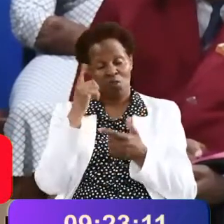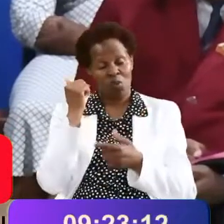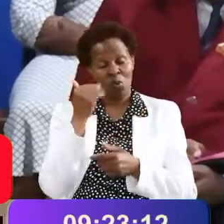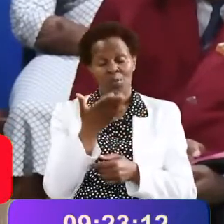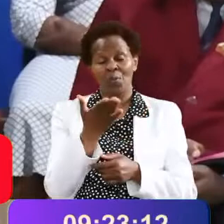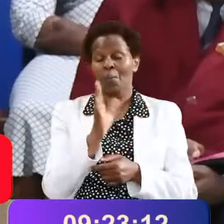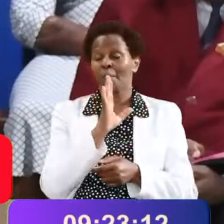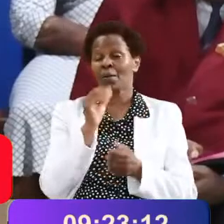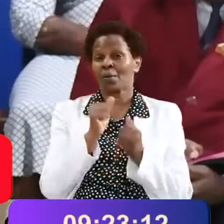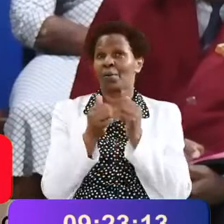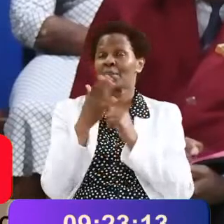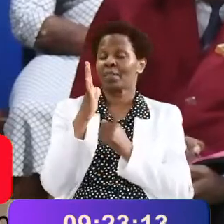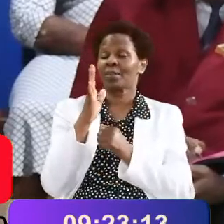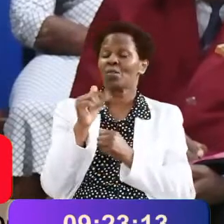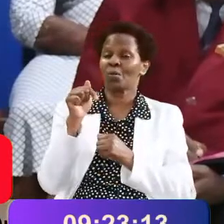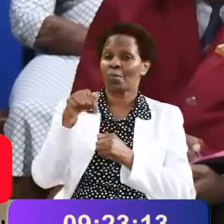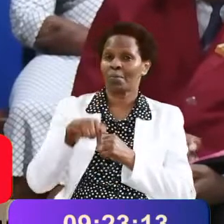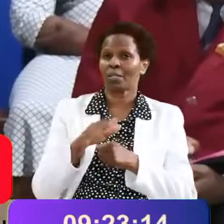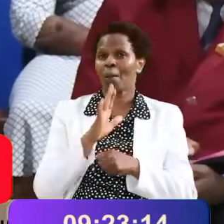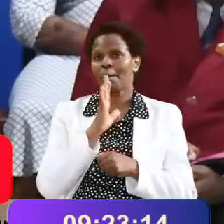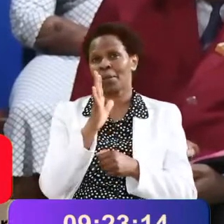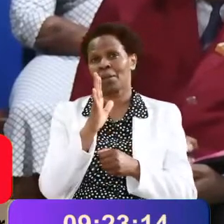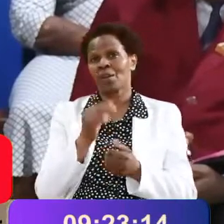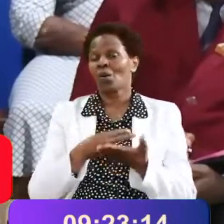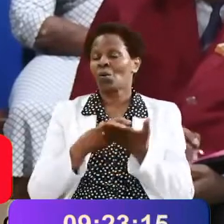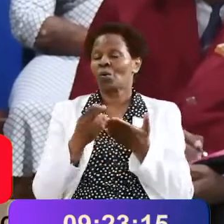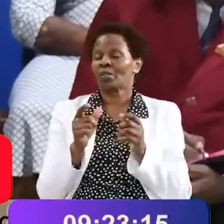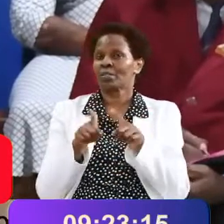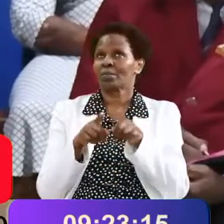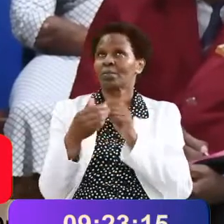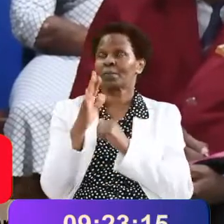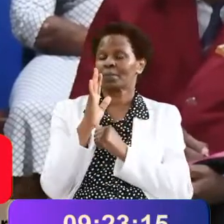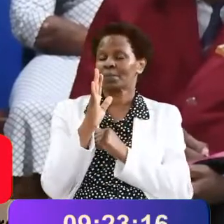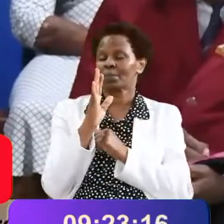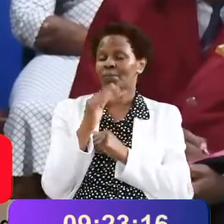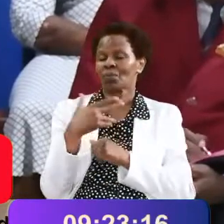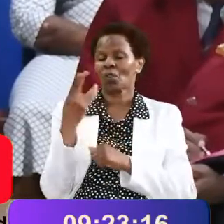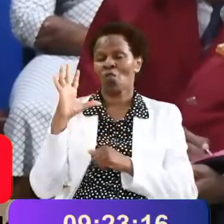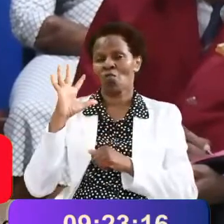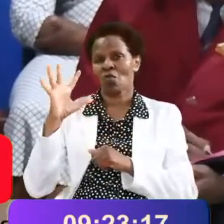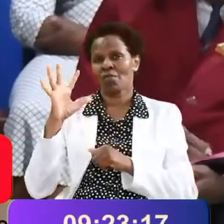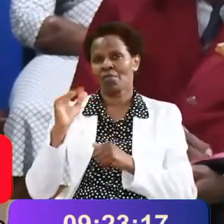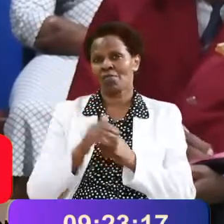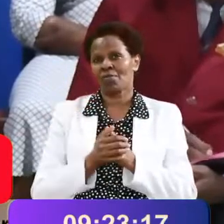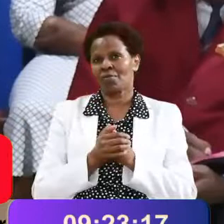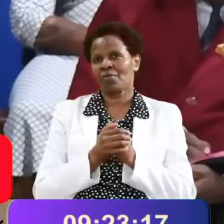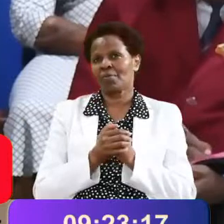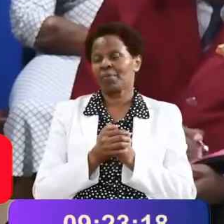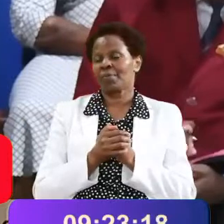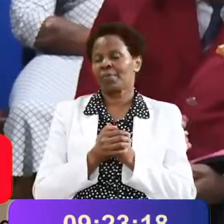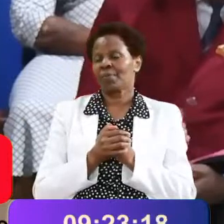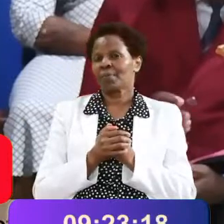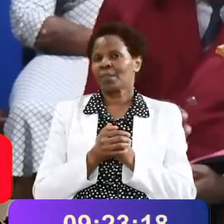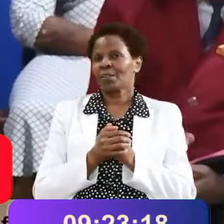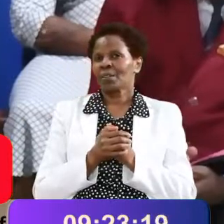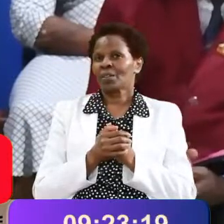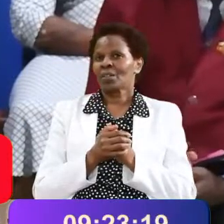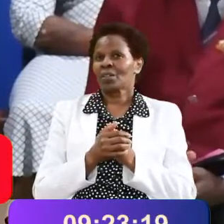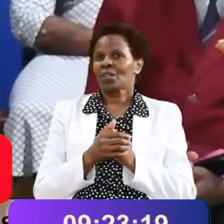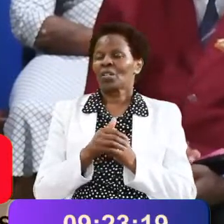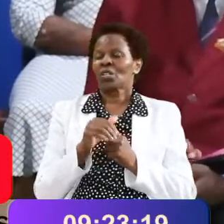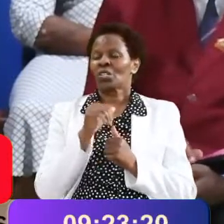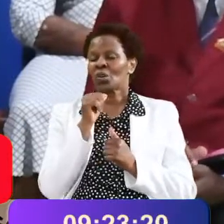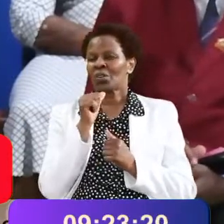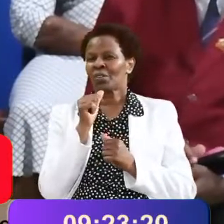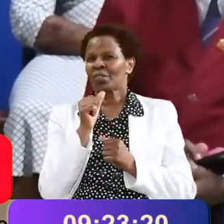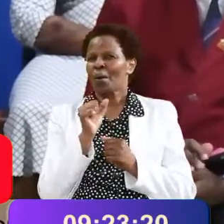godly, then we ought to be holy as he is holy. Number five, godliness means not conforming to